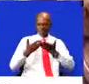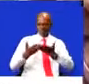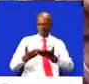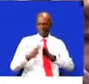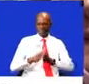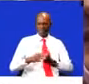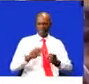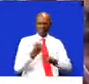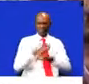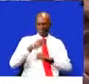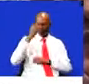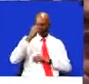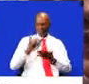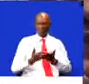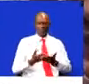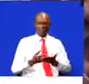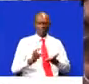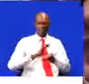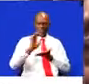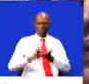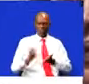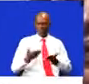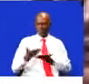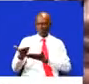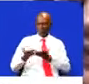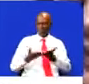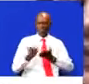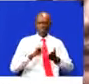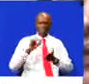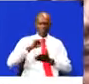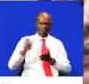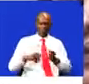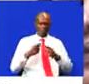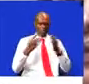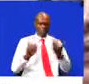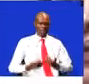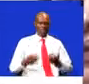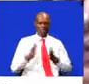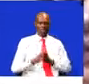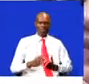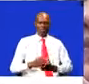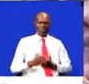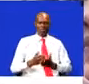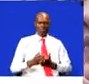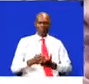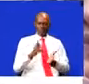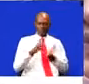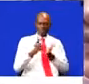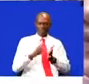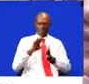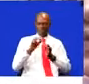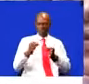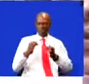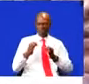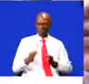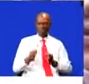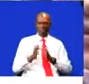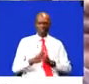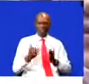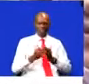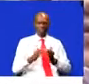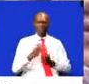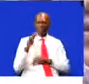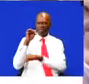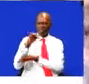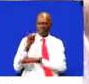to. We have funds that are supposed to be the counties. The funds are still being held by the treasury. We are asking or demanding that the funds